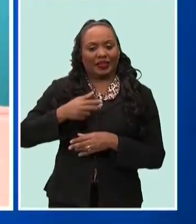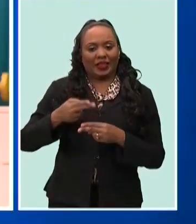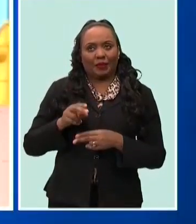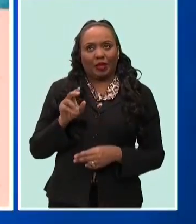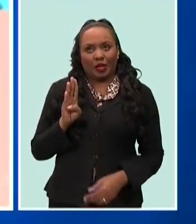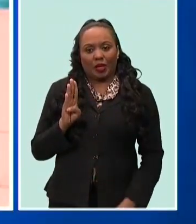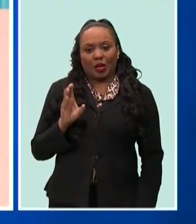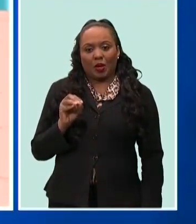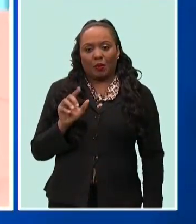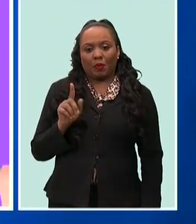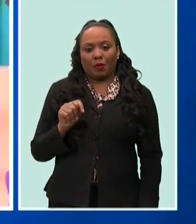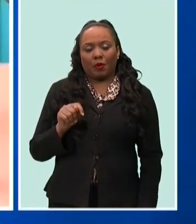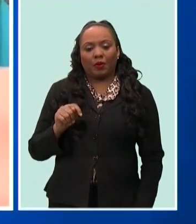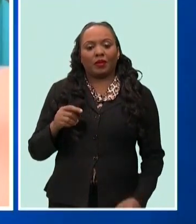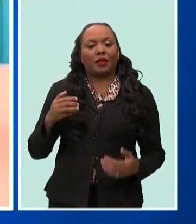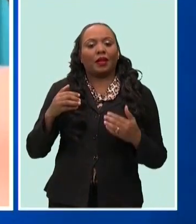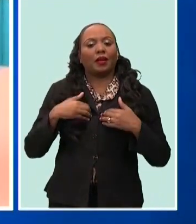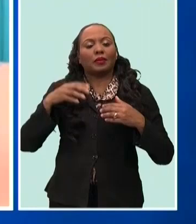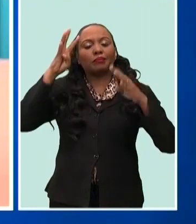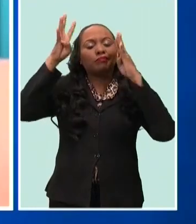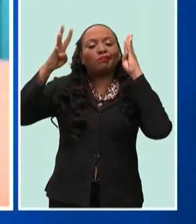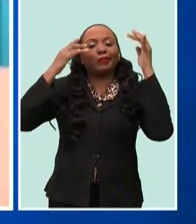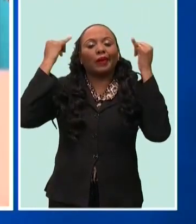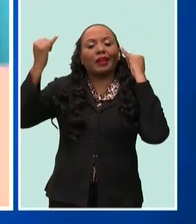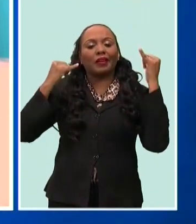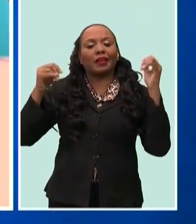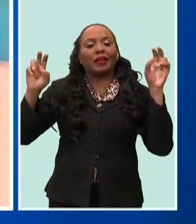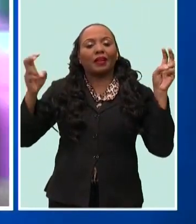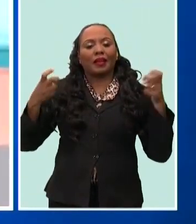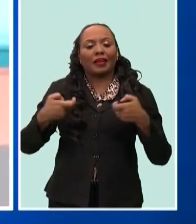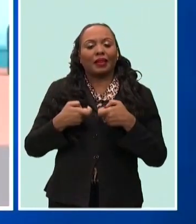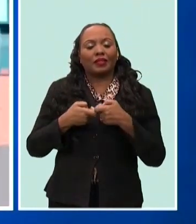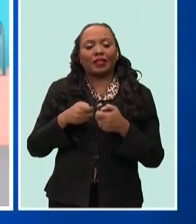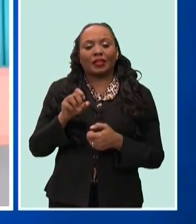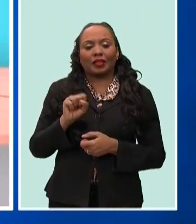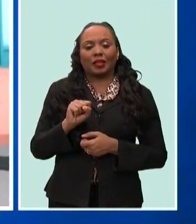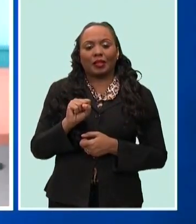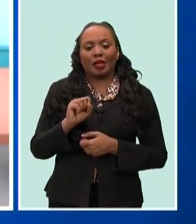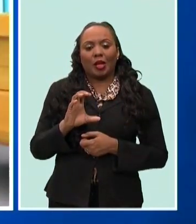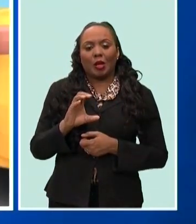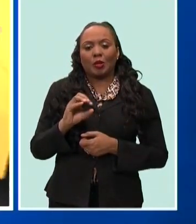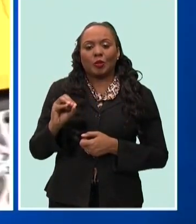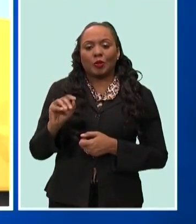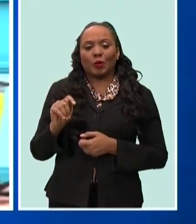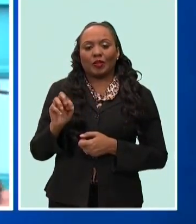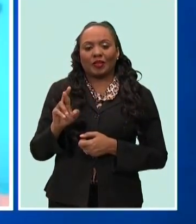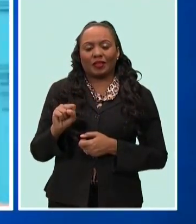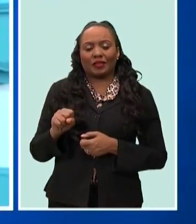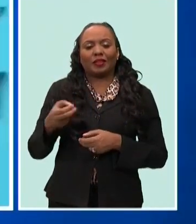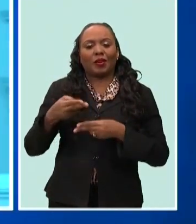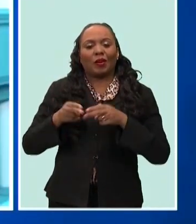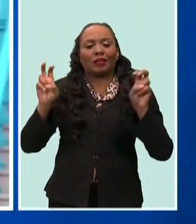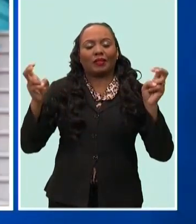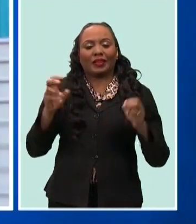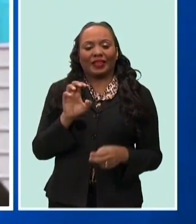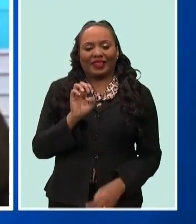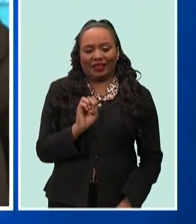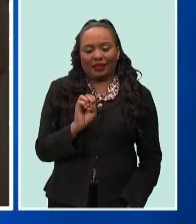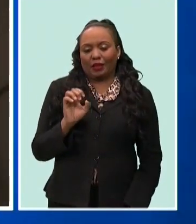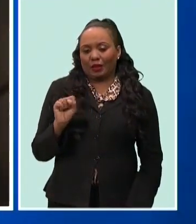Bolt has come out with a line of electric scooters. The e-scooters have been billed as the future of sustainable